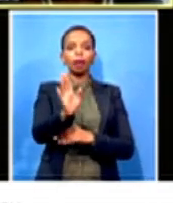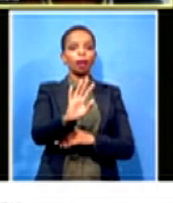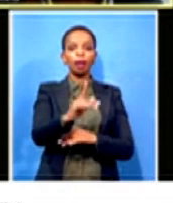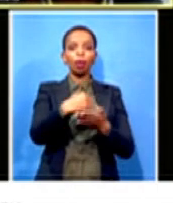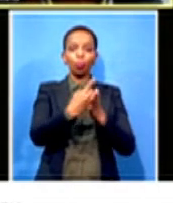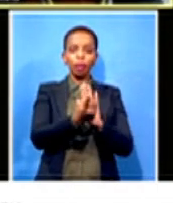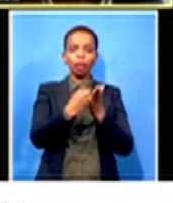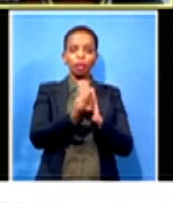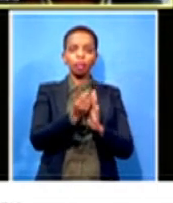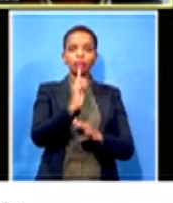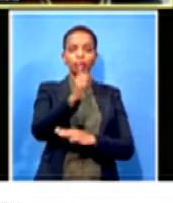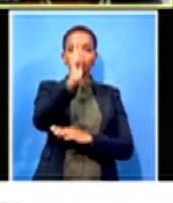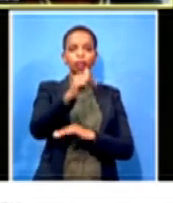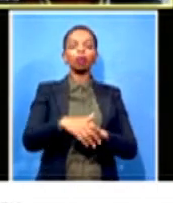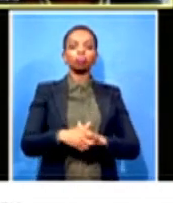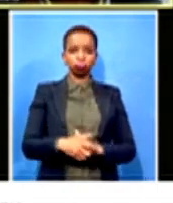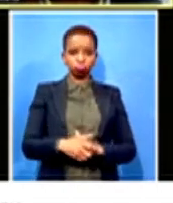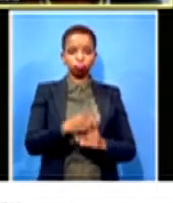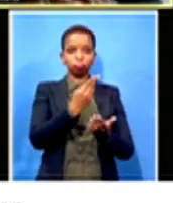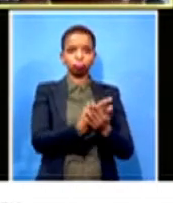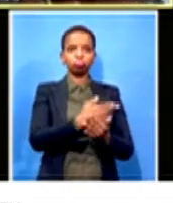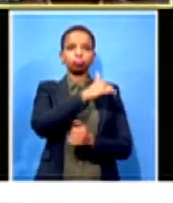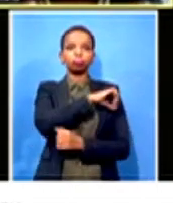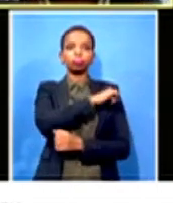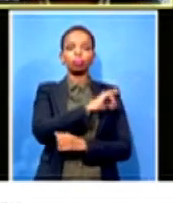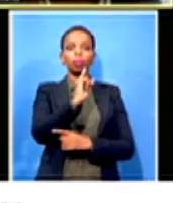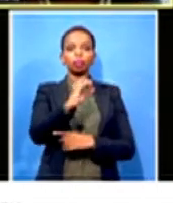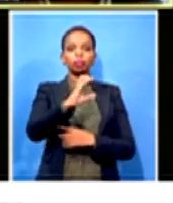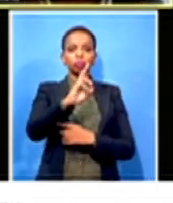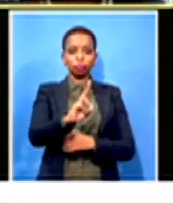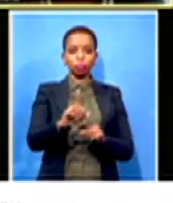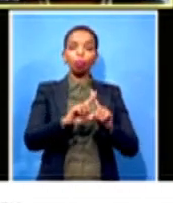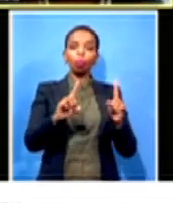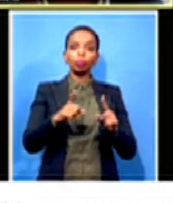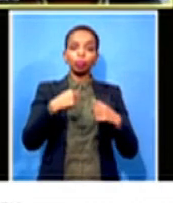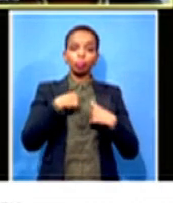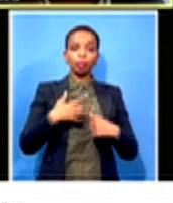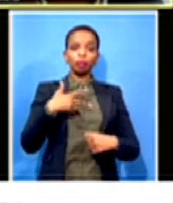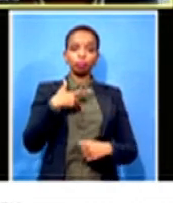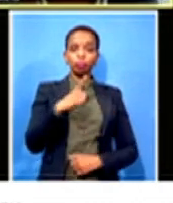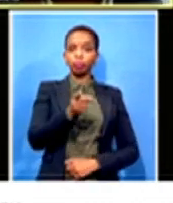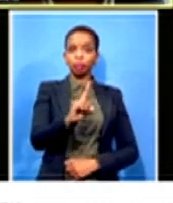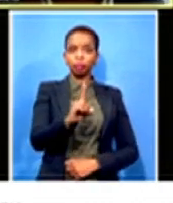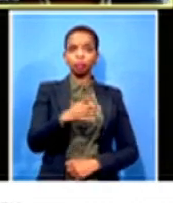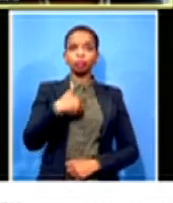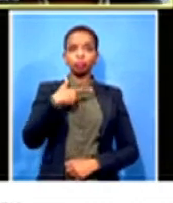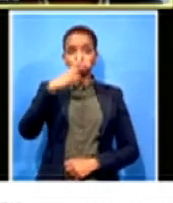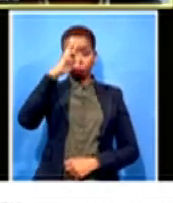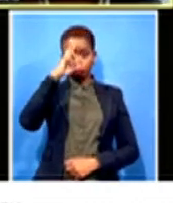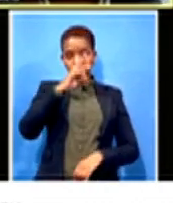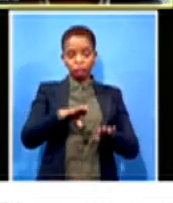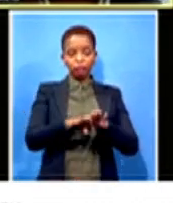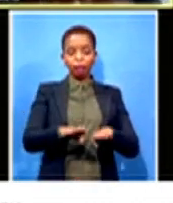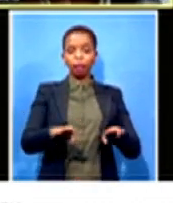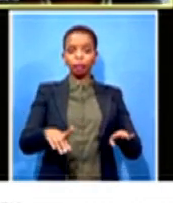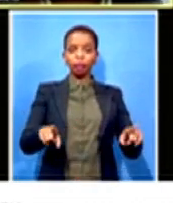to stress from this, remembering that children would only make up about 1% of the 1 to 5% of the